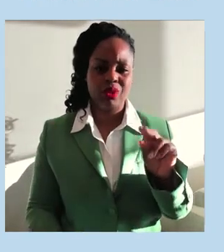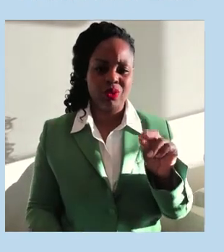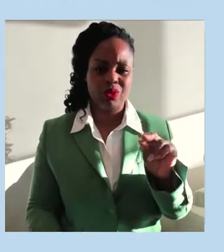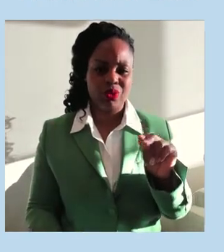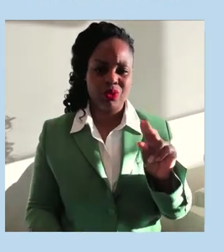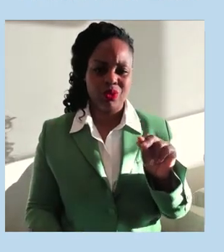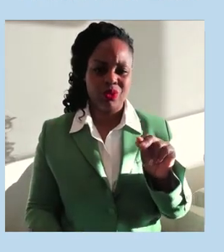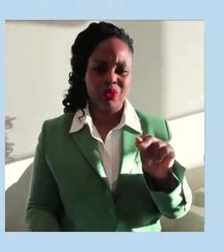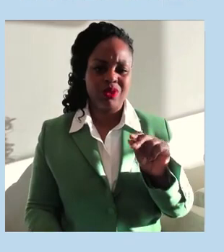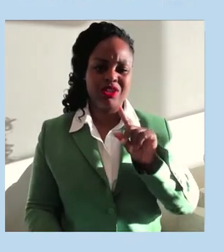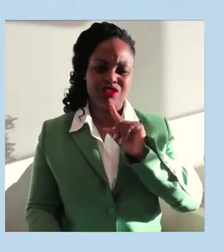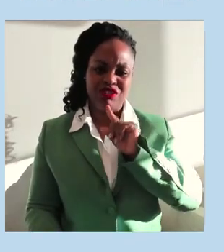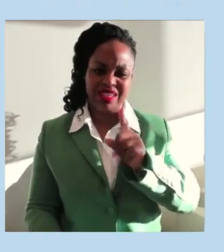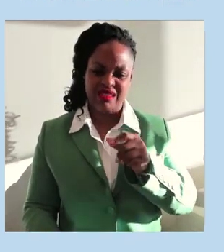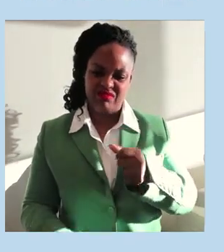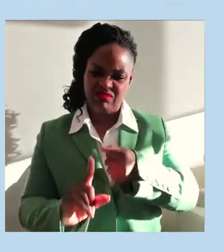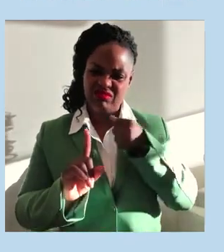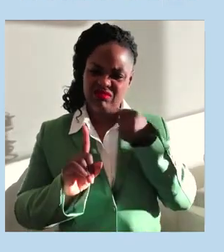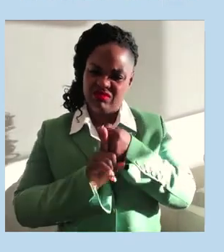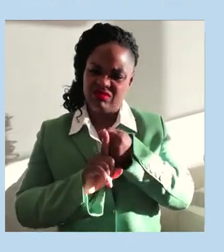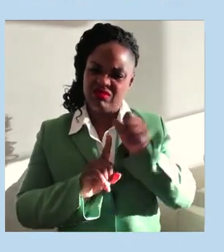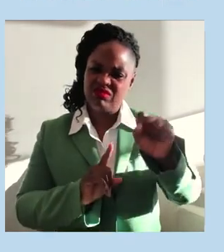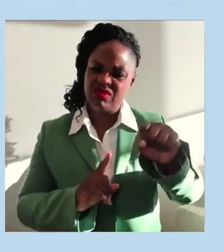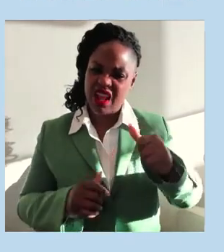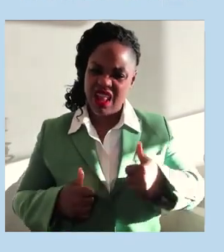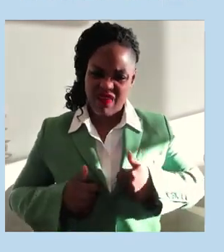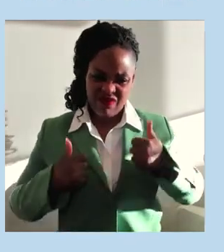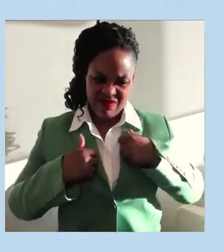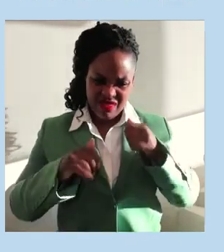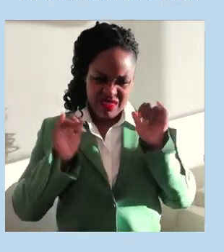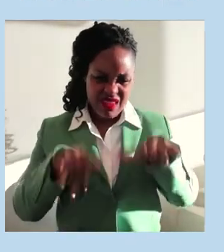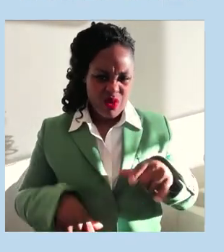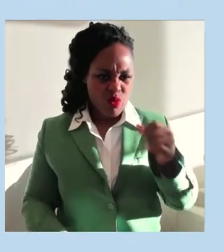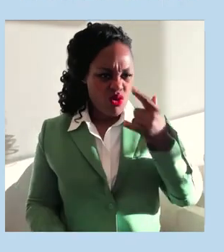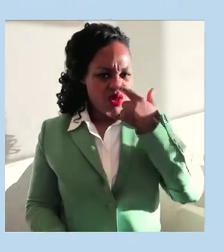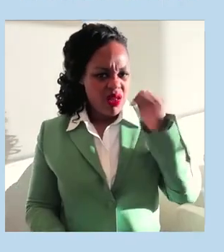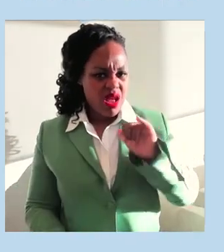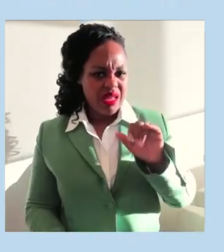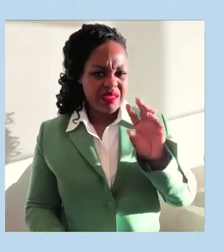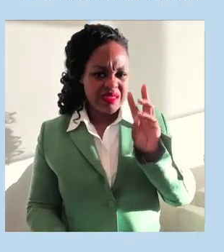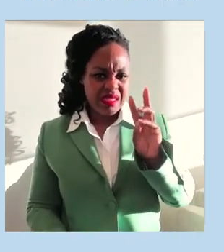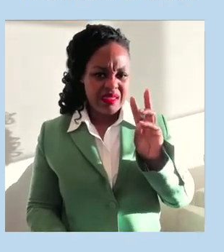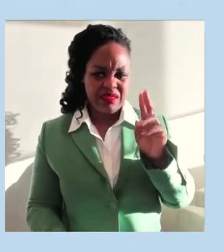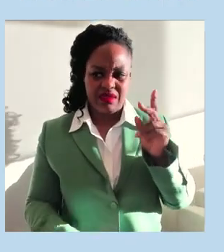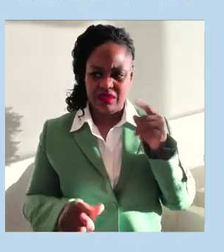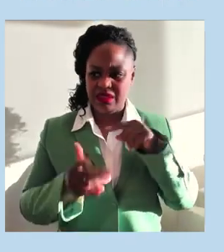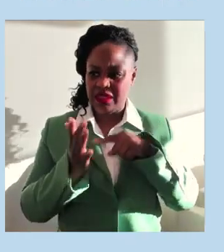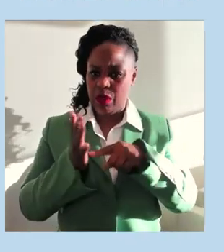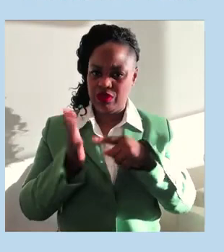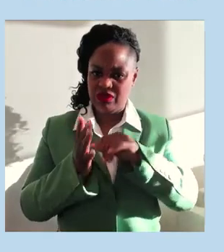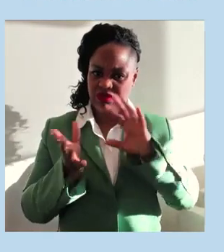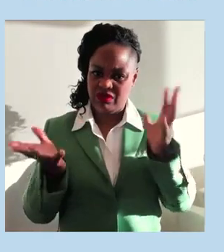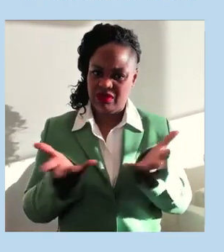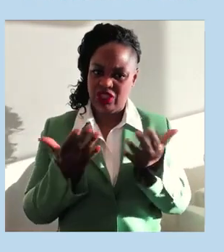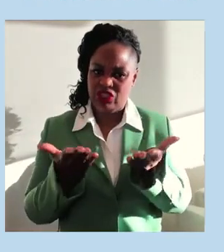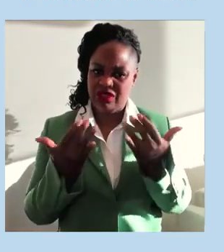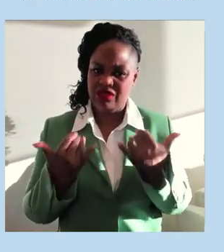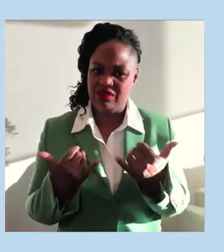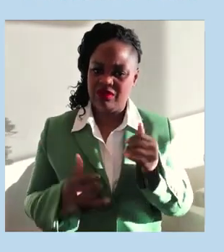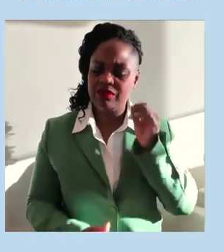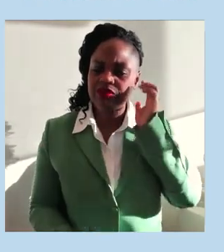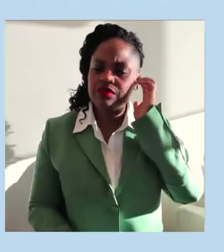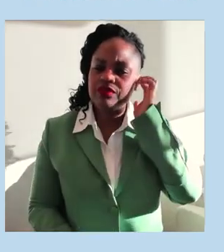are with us today, including Daria. In a moment, we'll hear from them about their work to ensure that gender remains